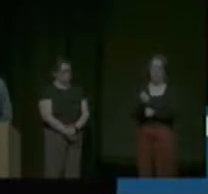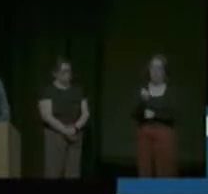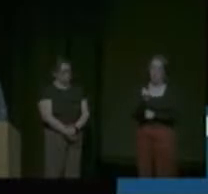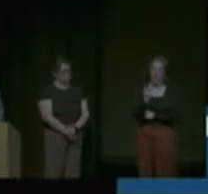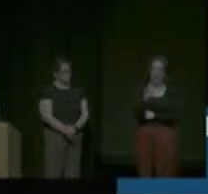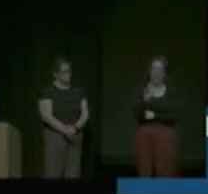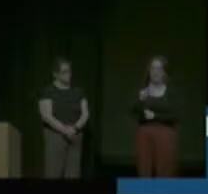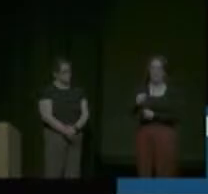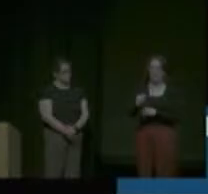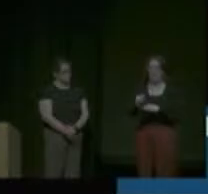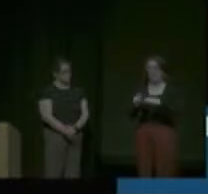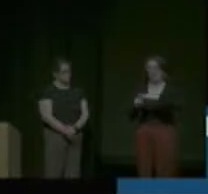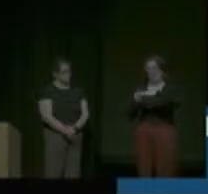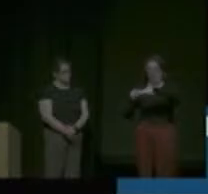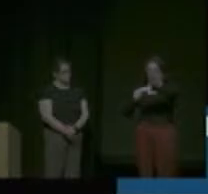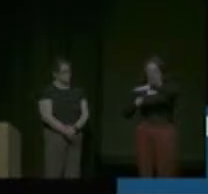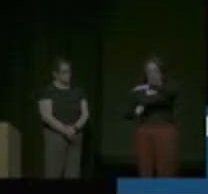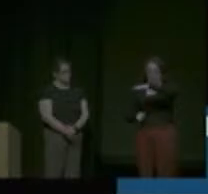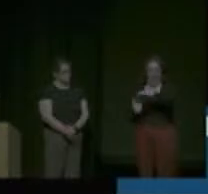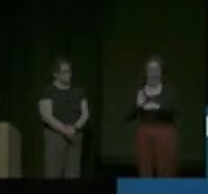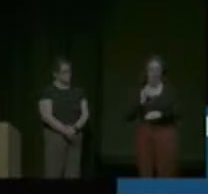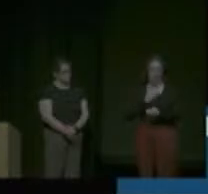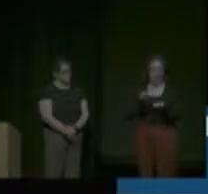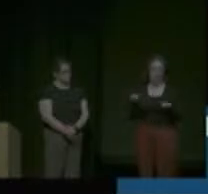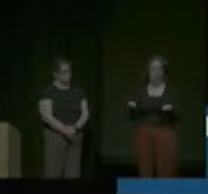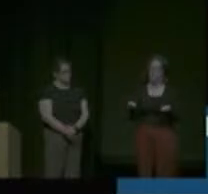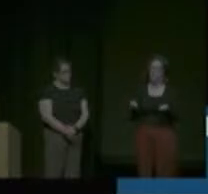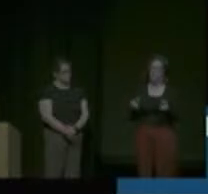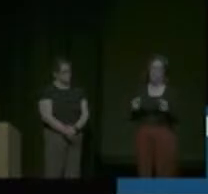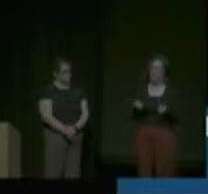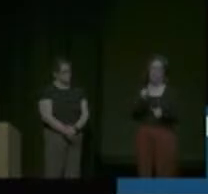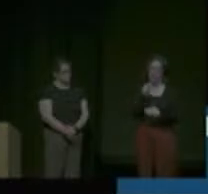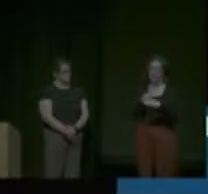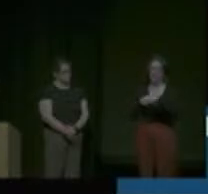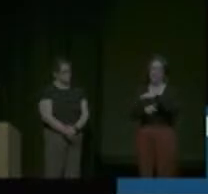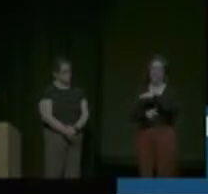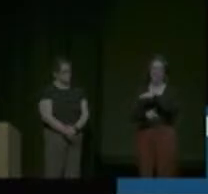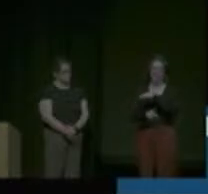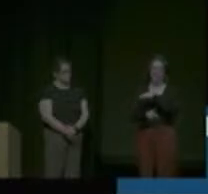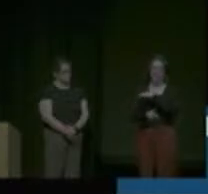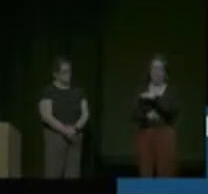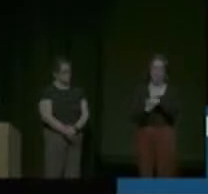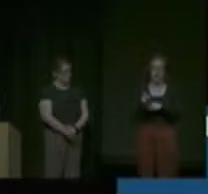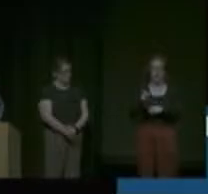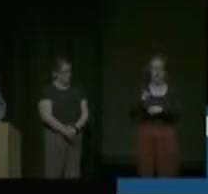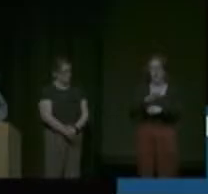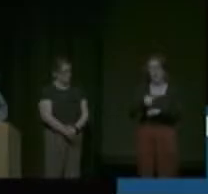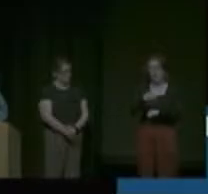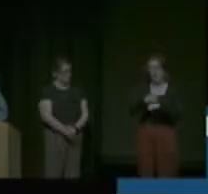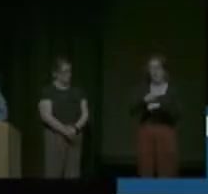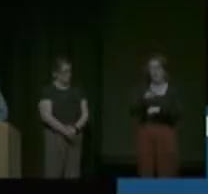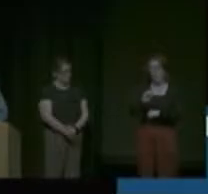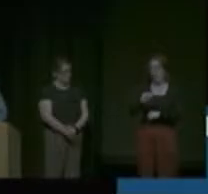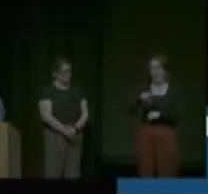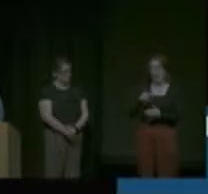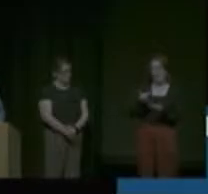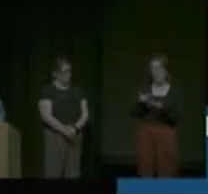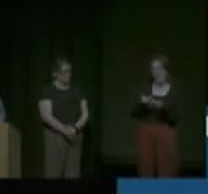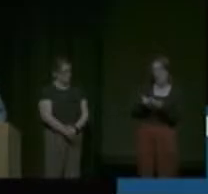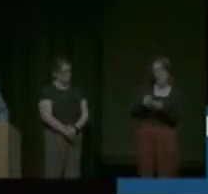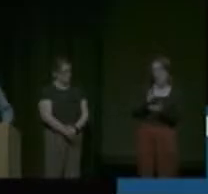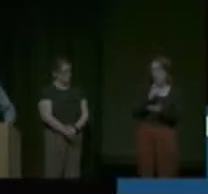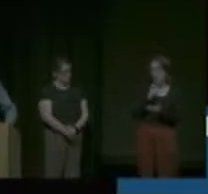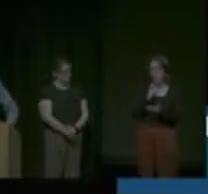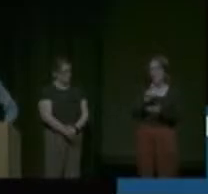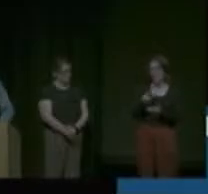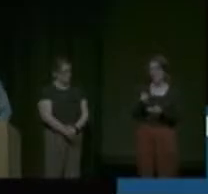under there. So we have to improve this area a little bit by building a little ramp down to the water. If anyone's been over there, it's a